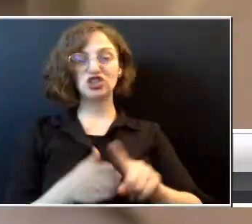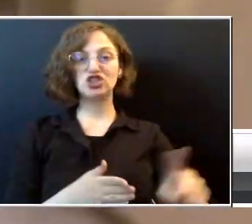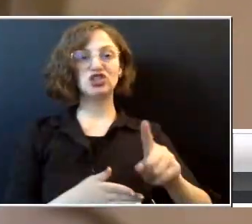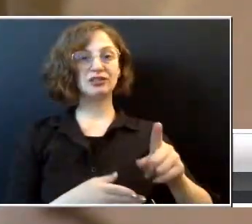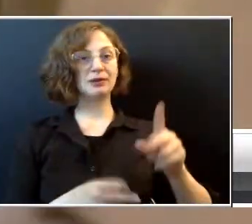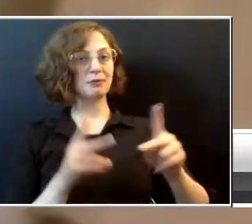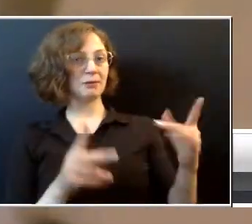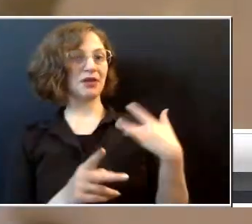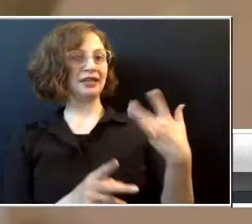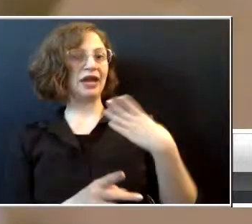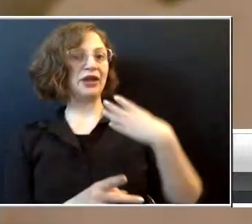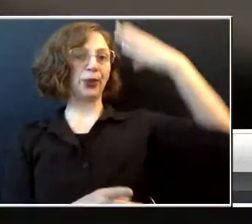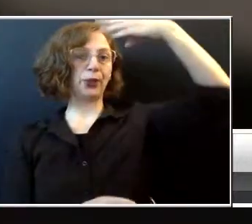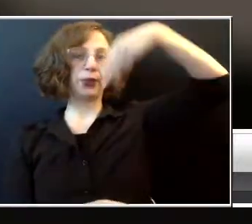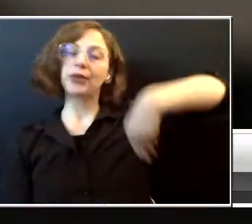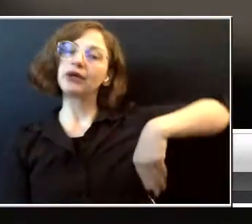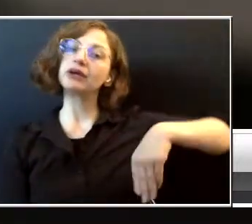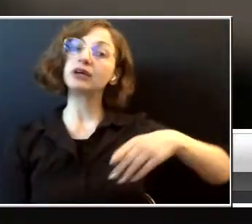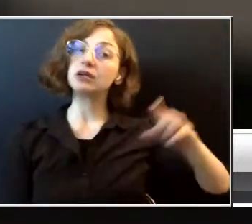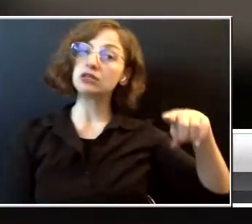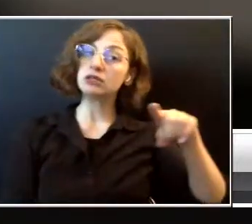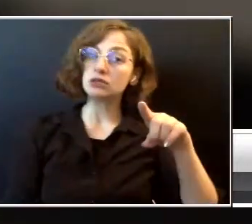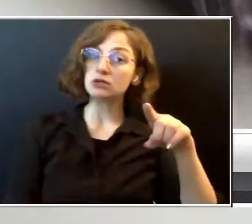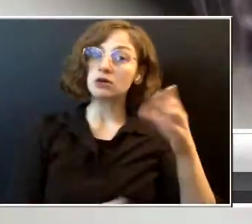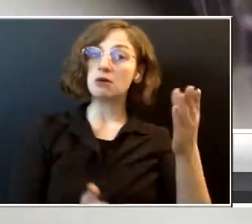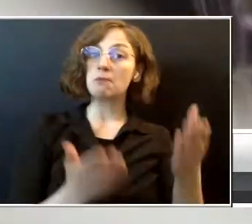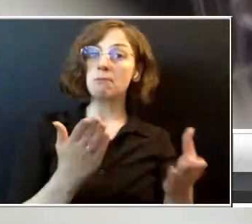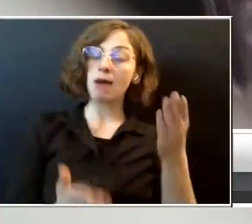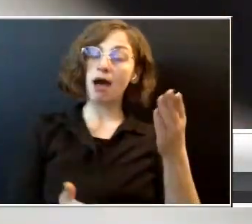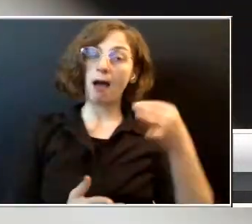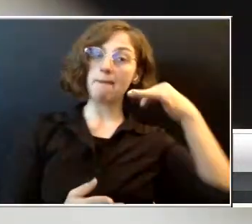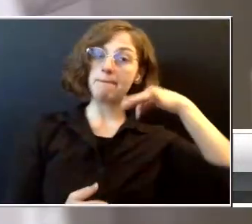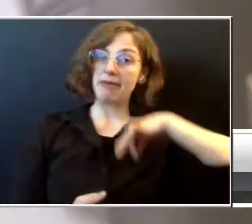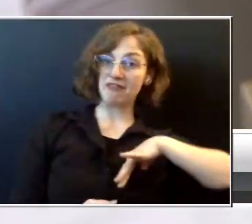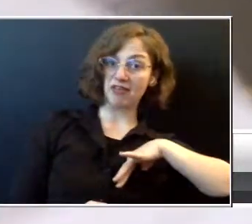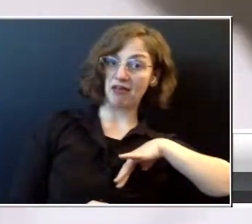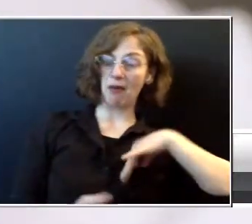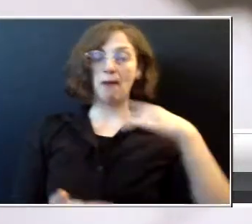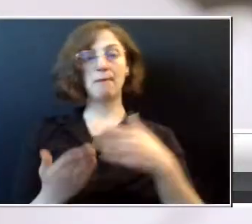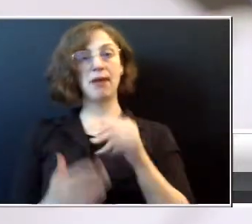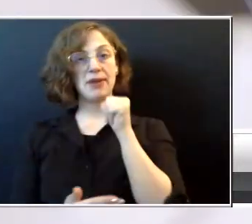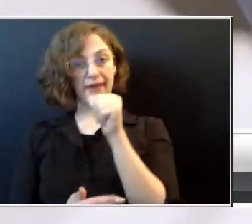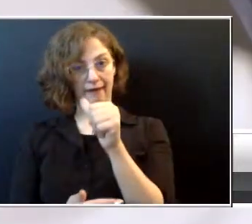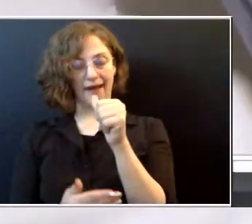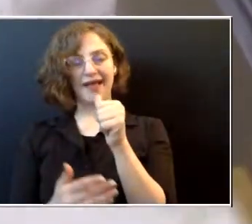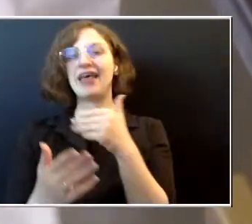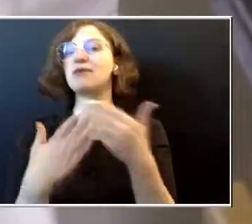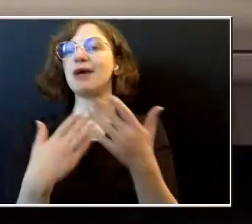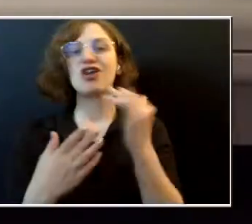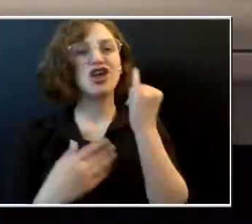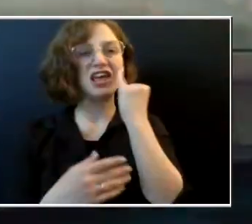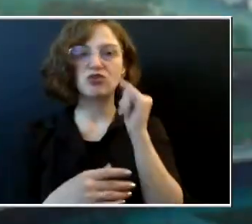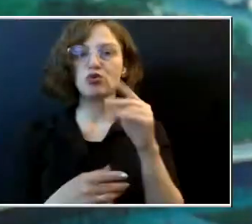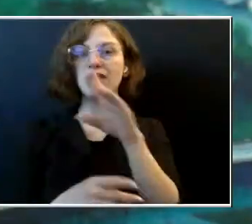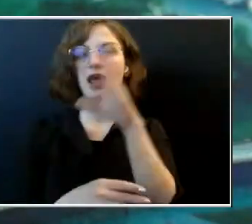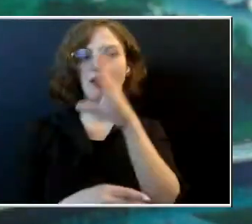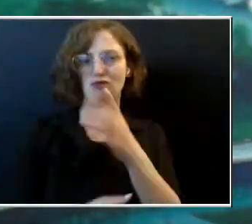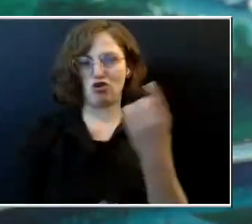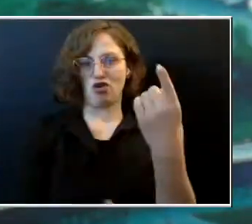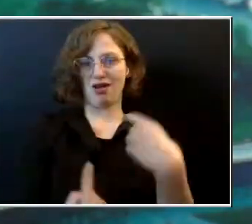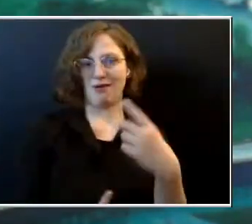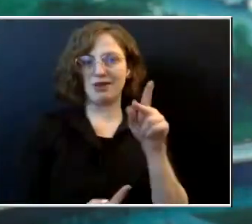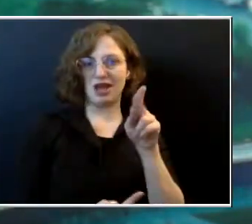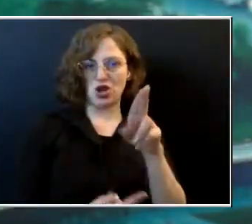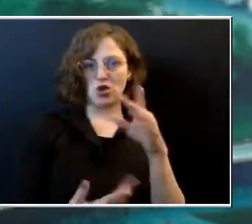benefit from it. But you might benefit from it even if you've never set foot inside our health system. And here's the really neat